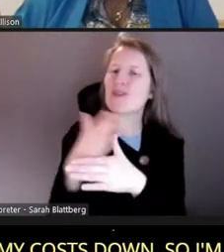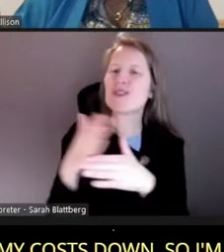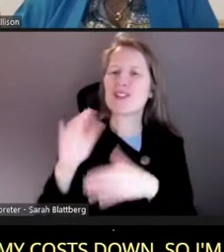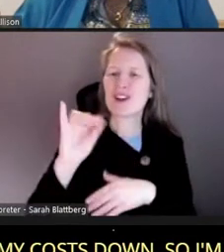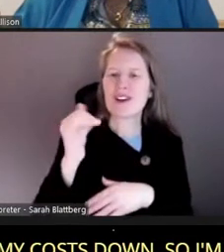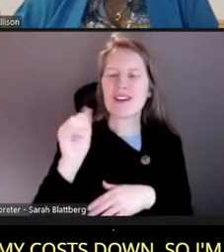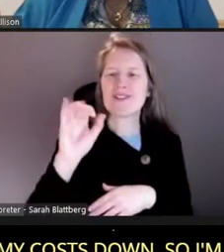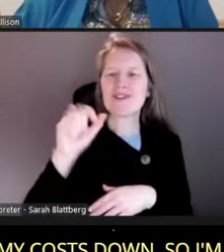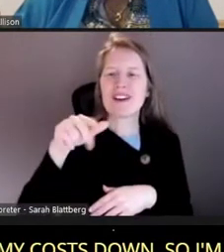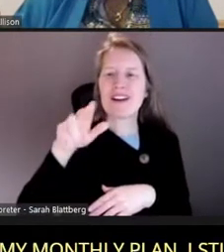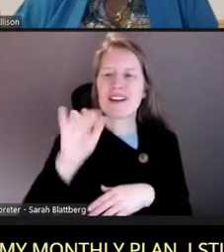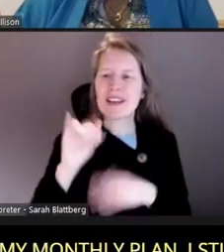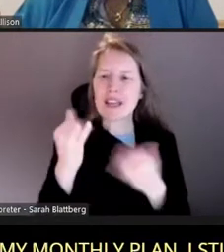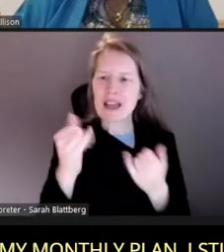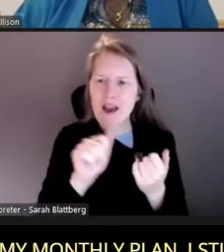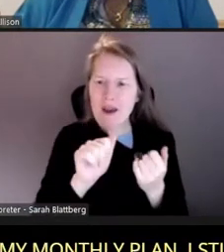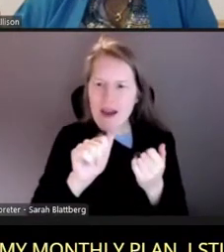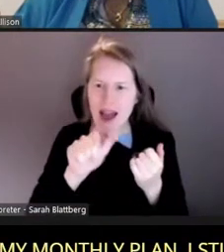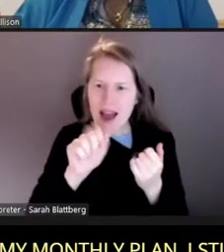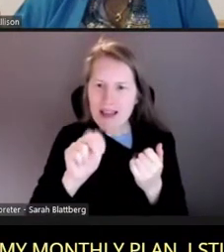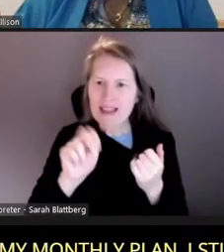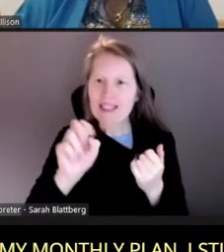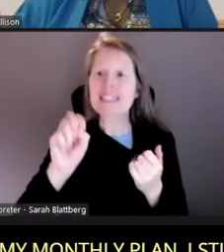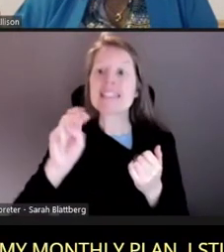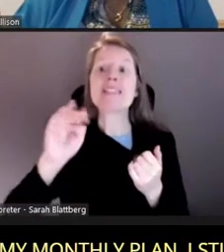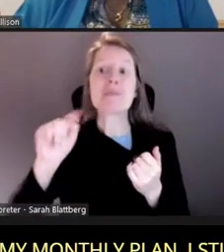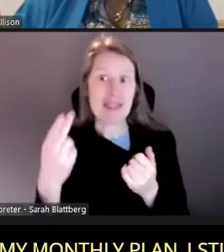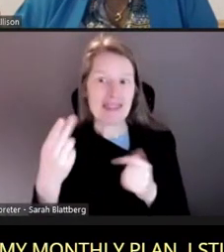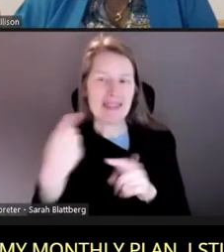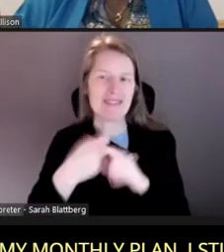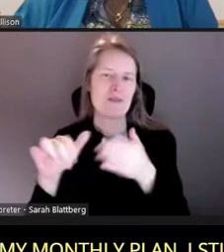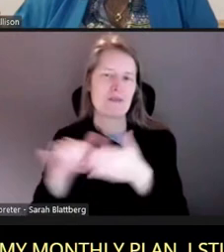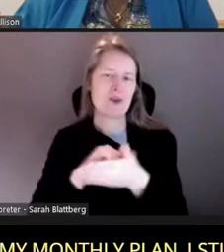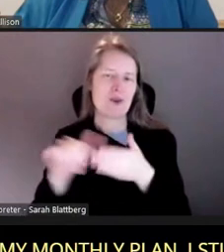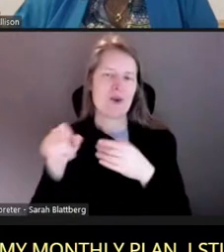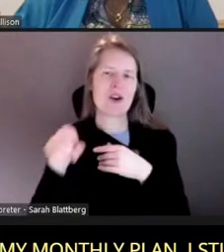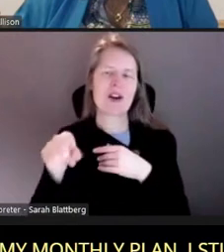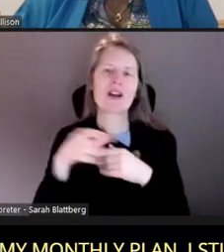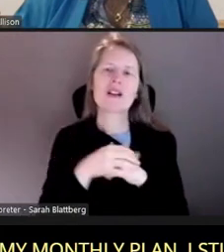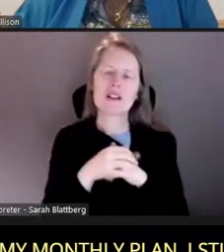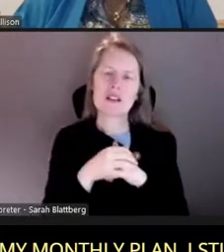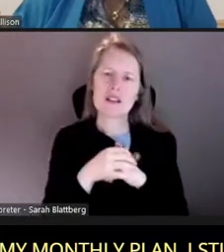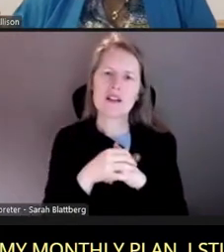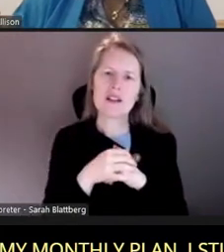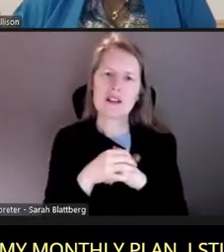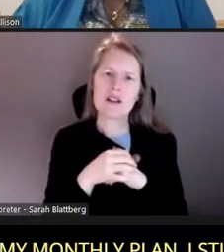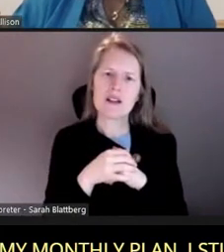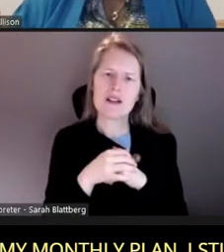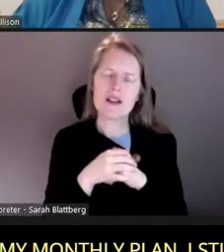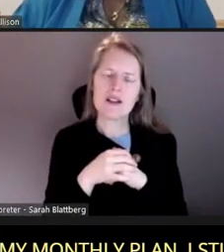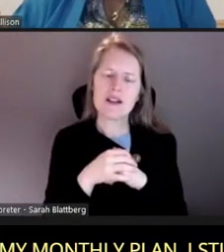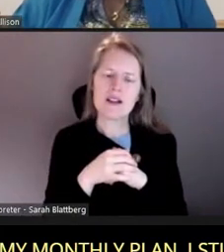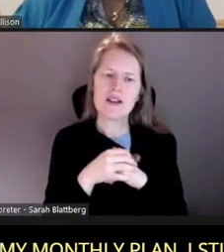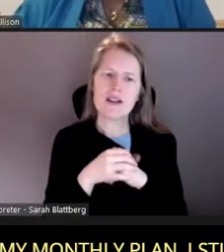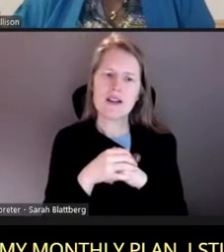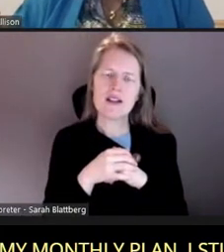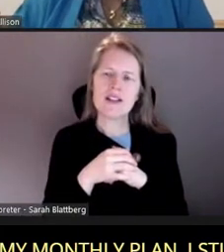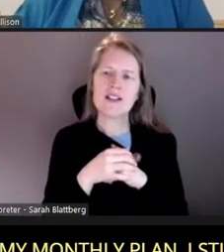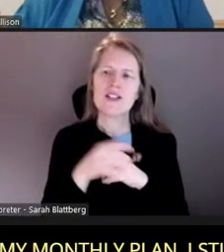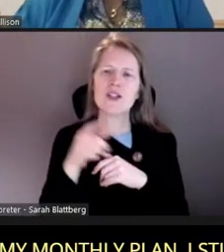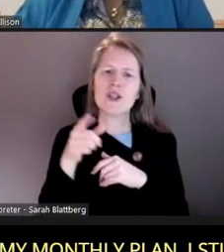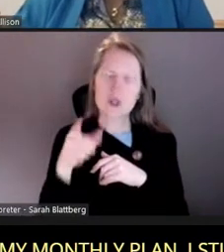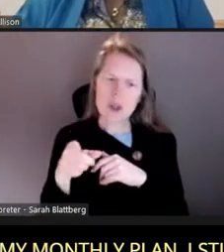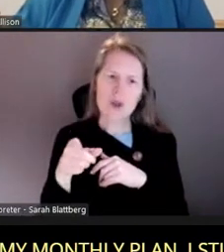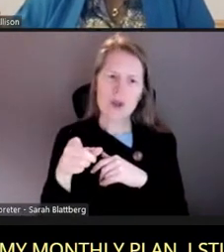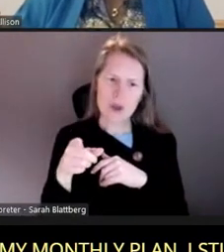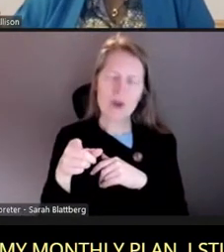Mm-hmm. Alan Smith from New York, I know that you actually had you really kind of took it to the streets